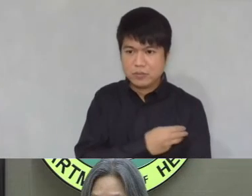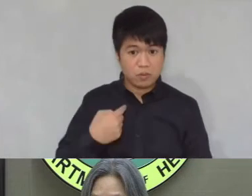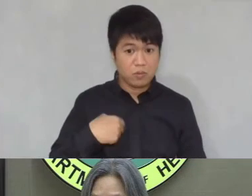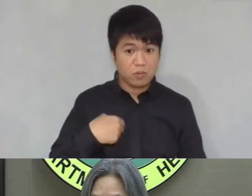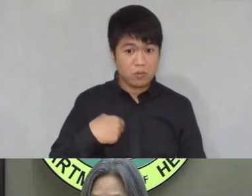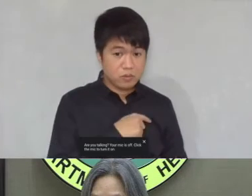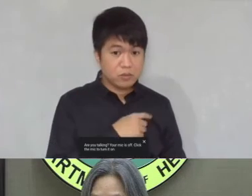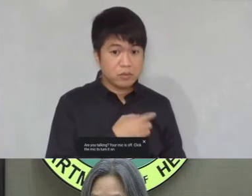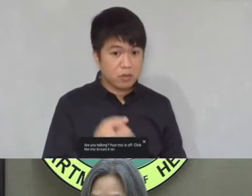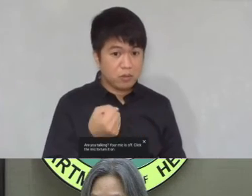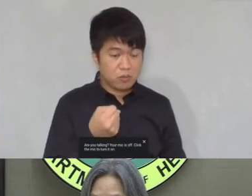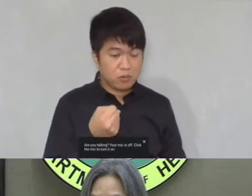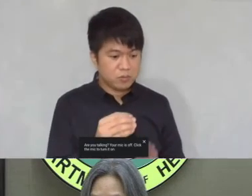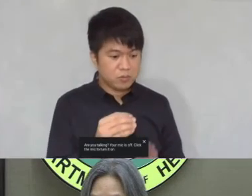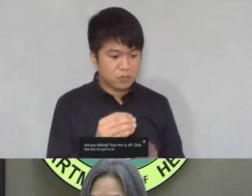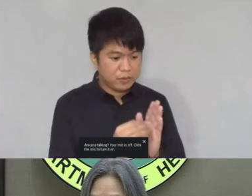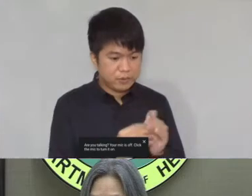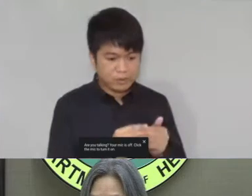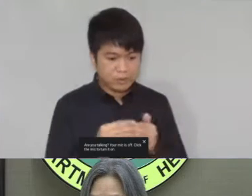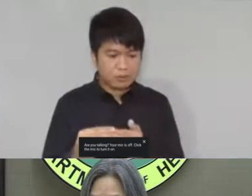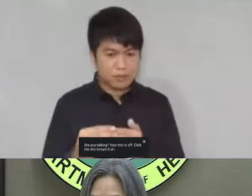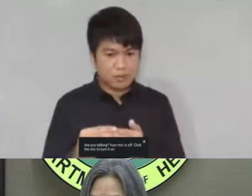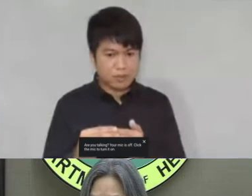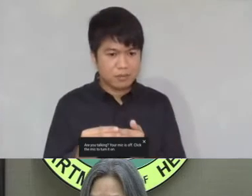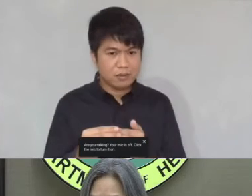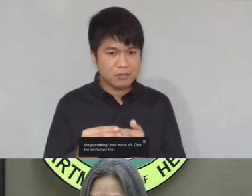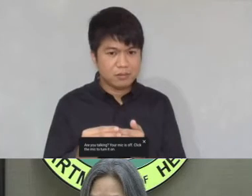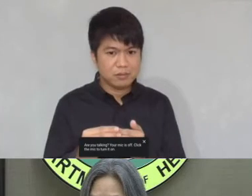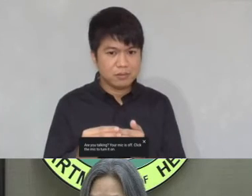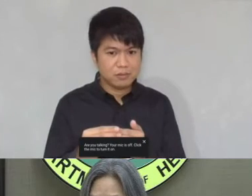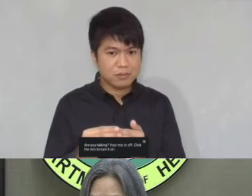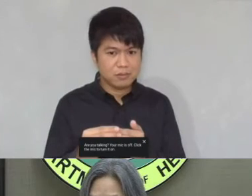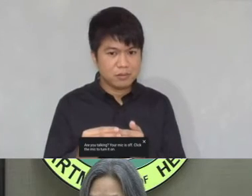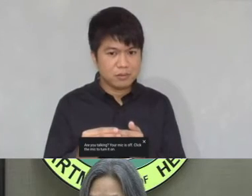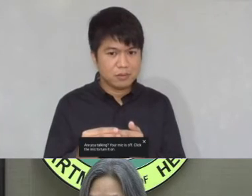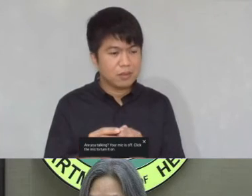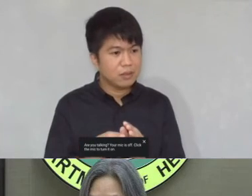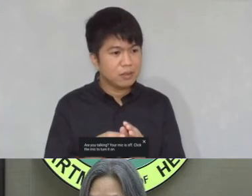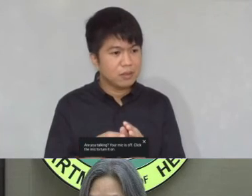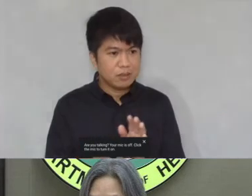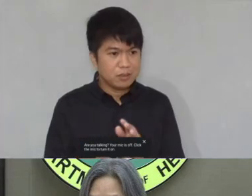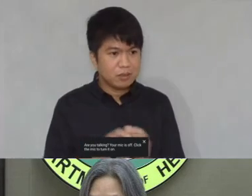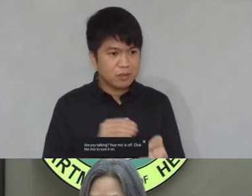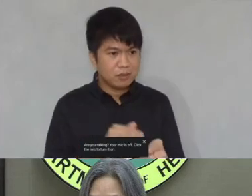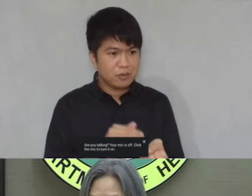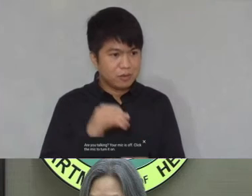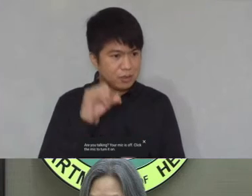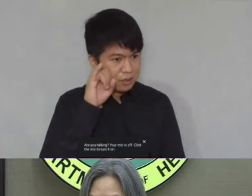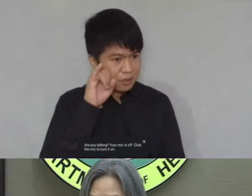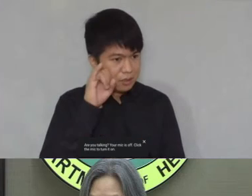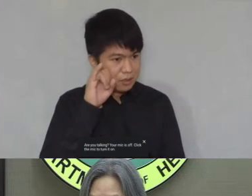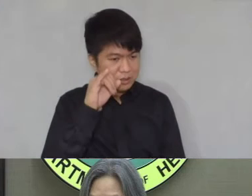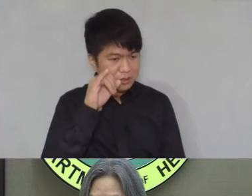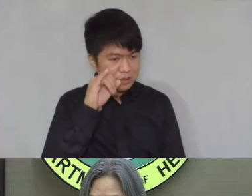We all know that the professional societies already have their own practice guidelines in terms of, for example, special society like Dr.